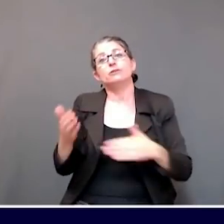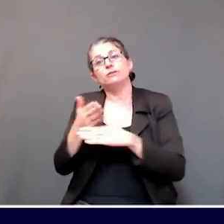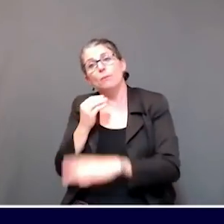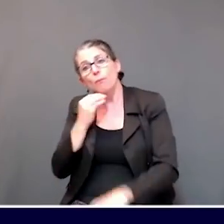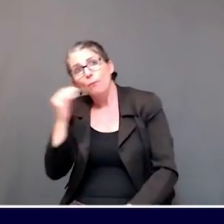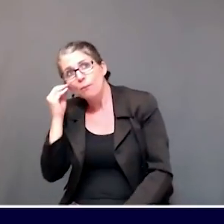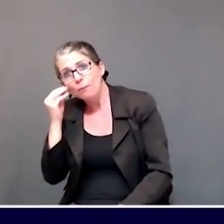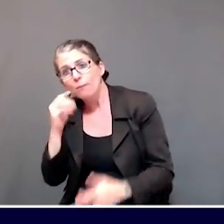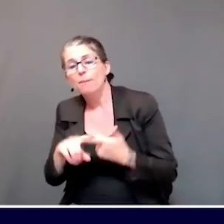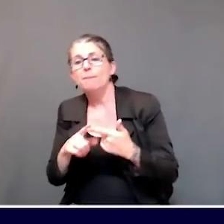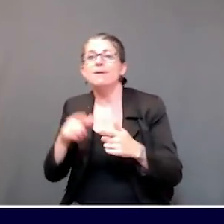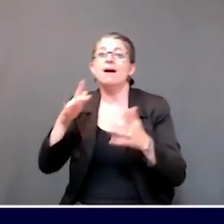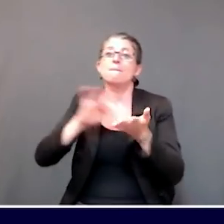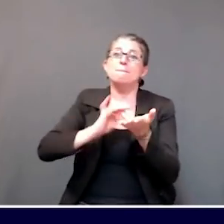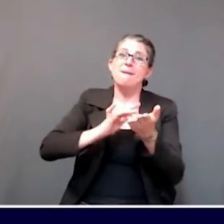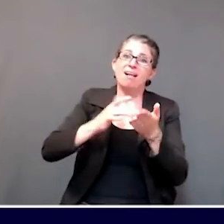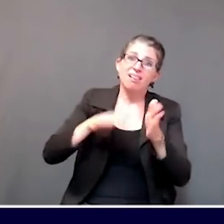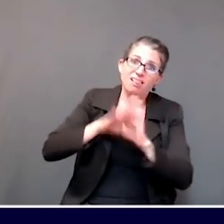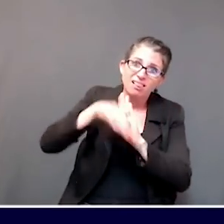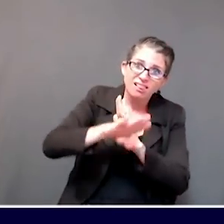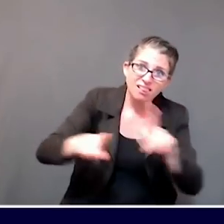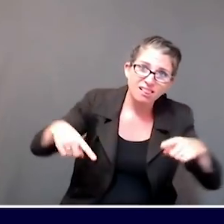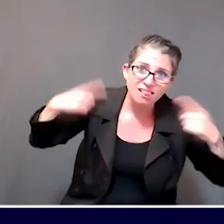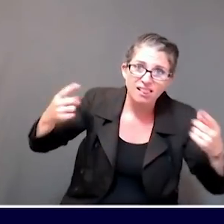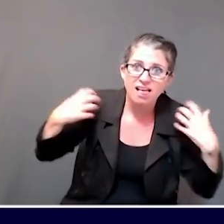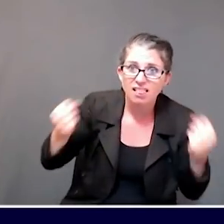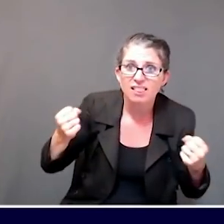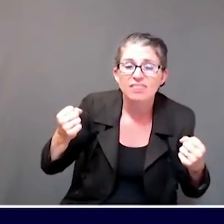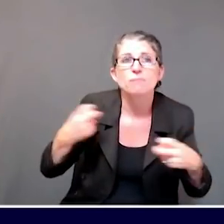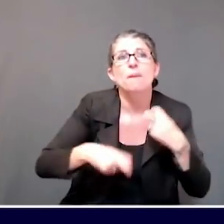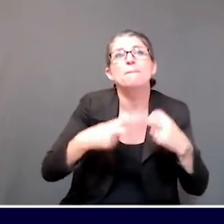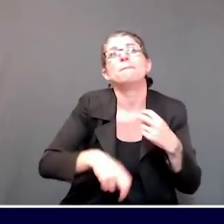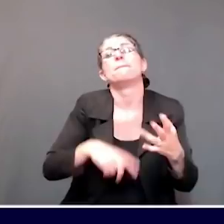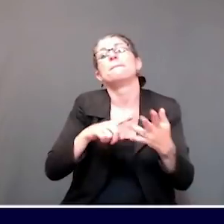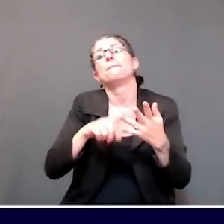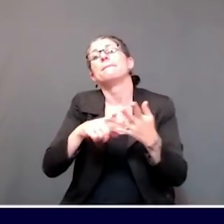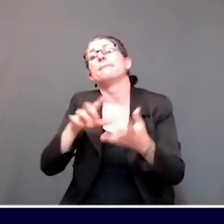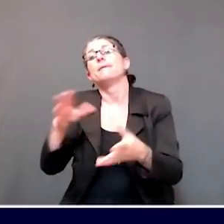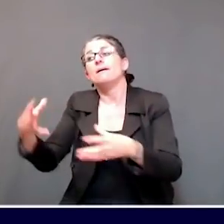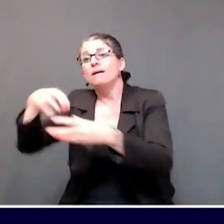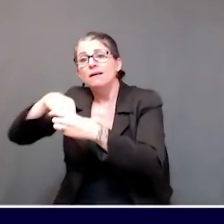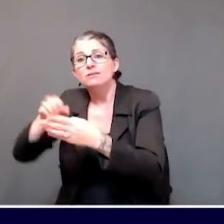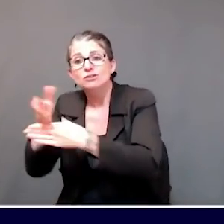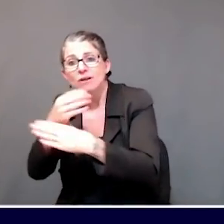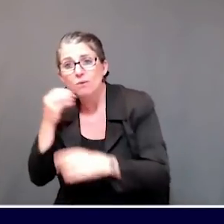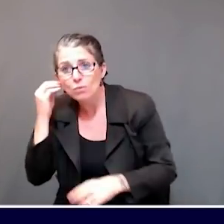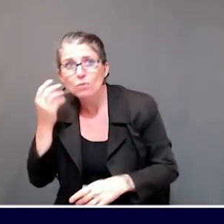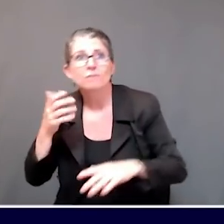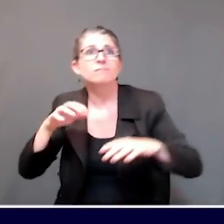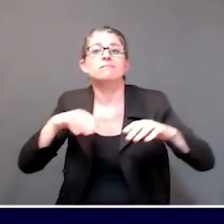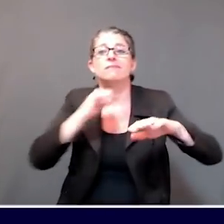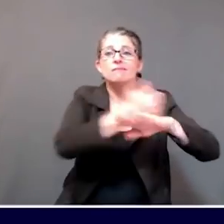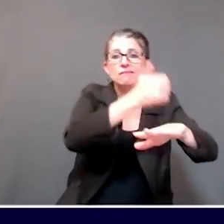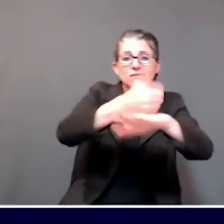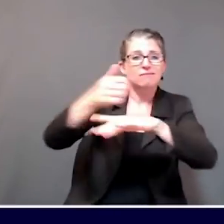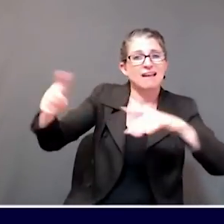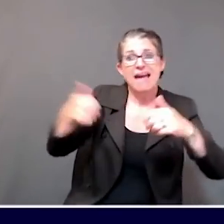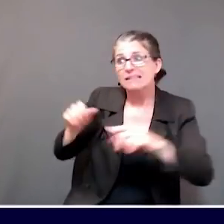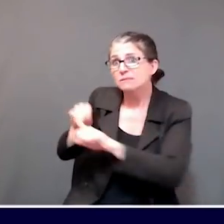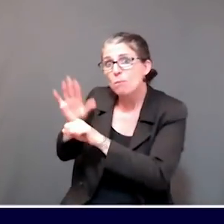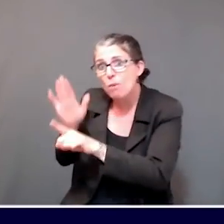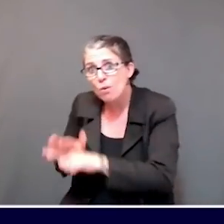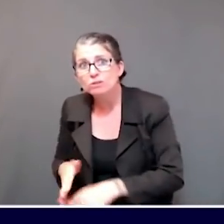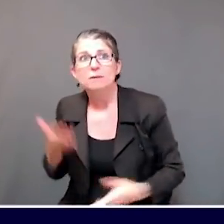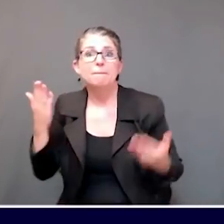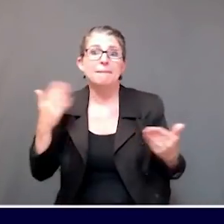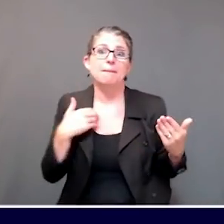sentinel testing, that may have other implications in the fall as businesses are reopening, as the governor talked about schools are reopening. We're going to